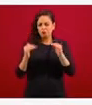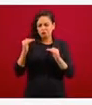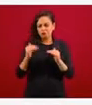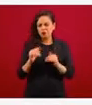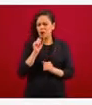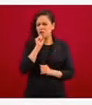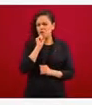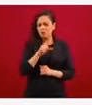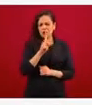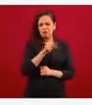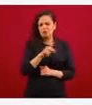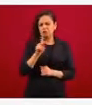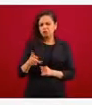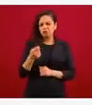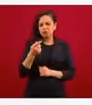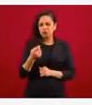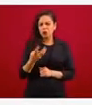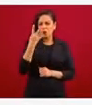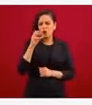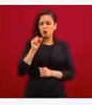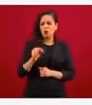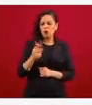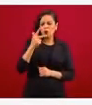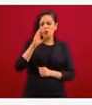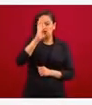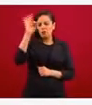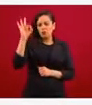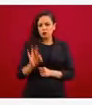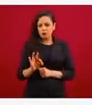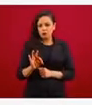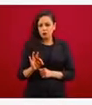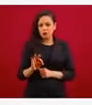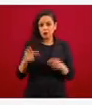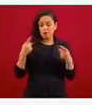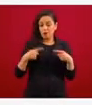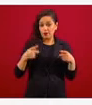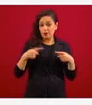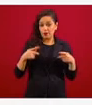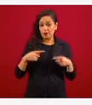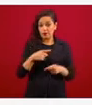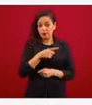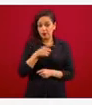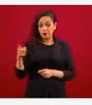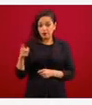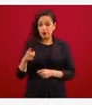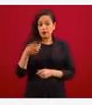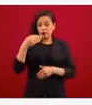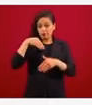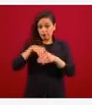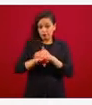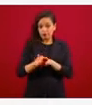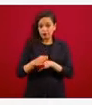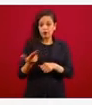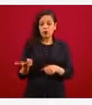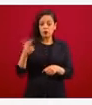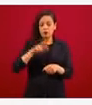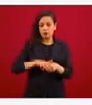Here we have the distribution of the clinical status of these patients that has been